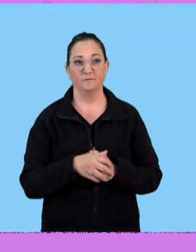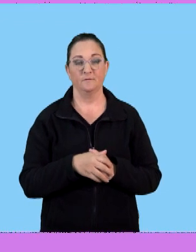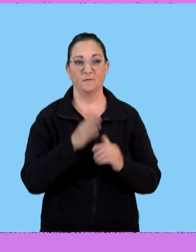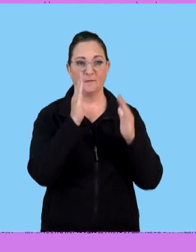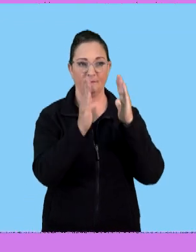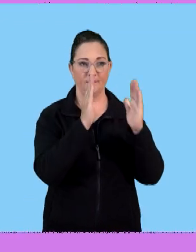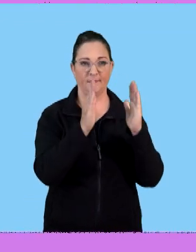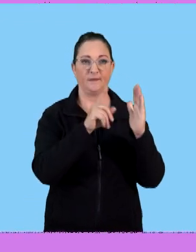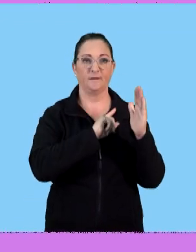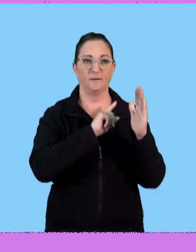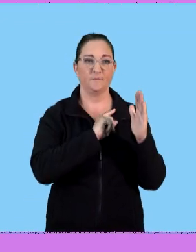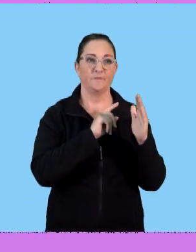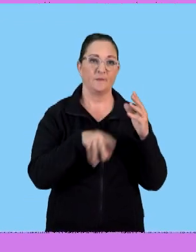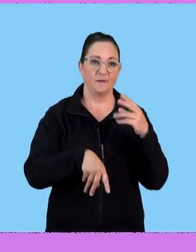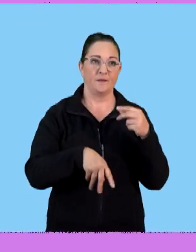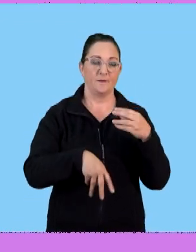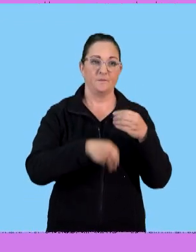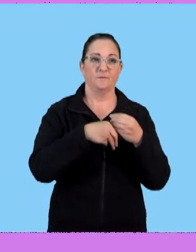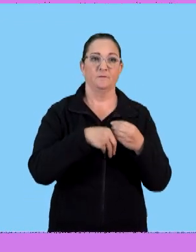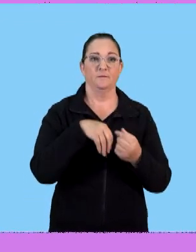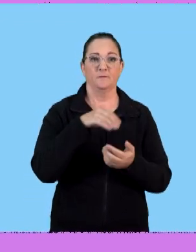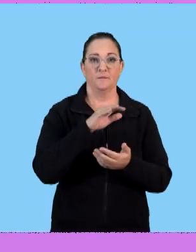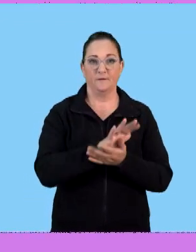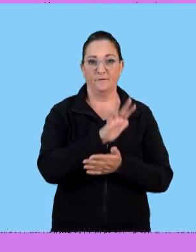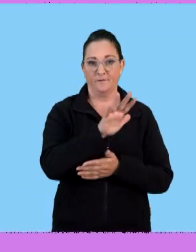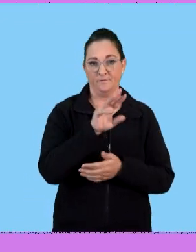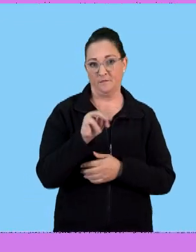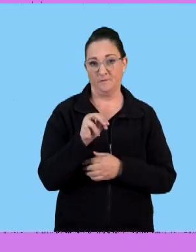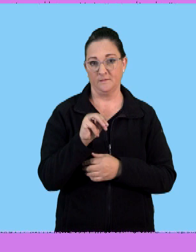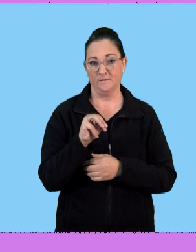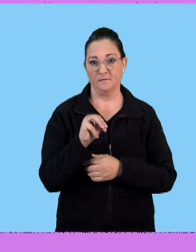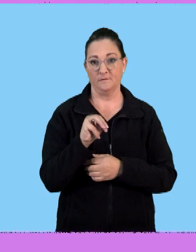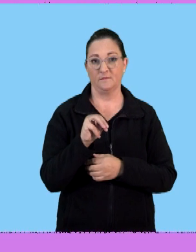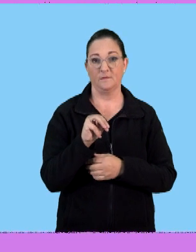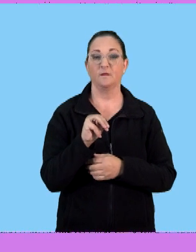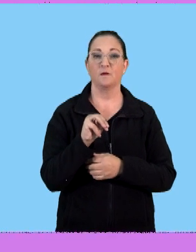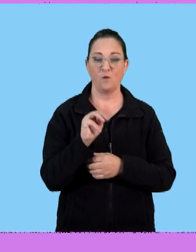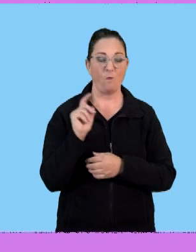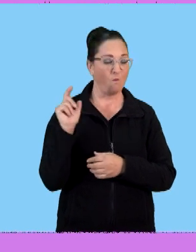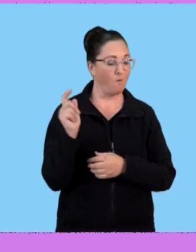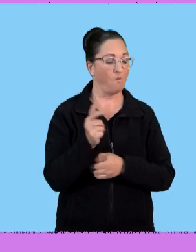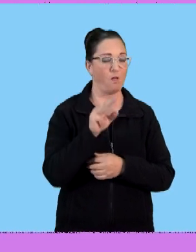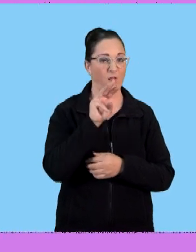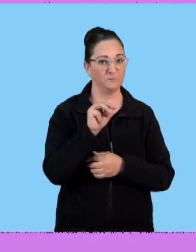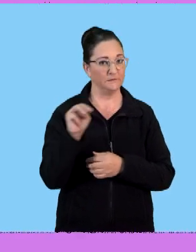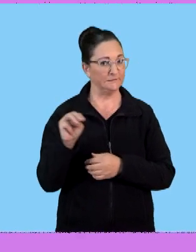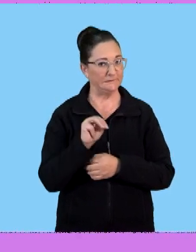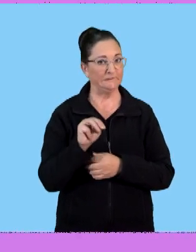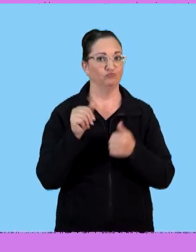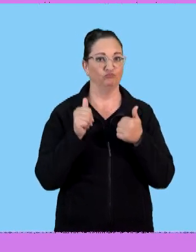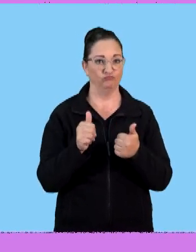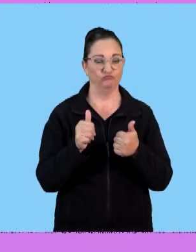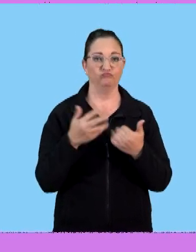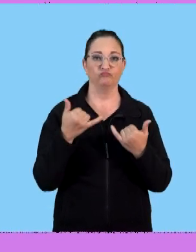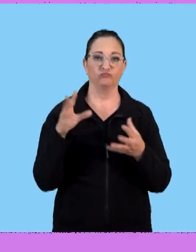15, opposite sides of a rectangle. So I'm going to say plus that 15. And remember, that's all in meters.